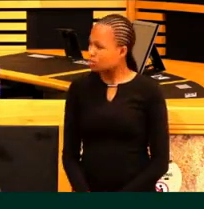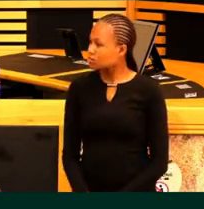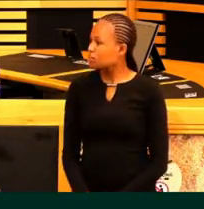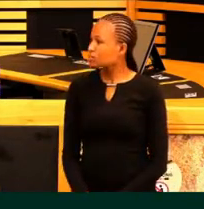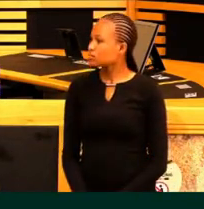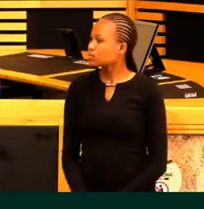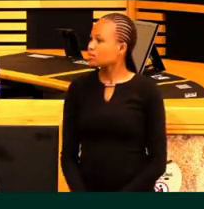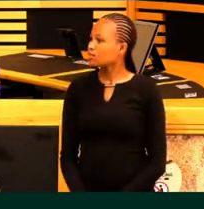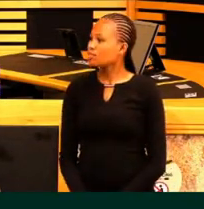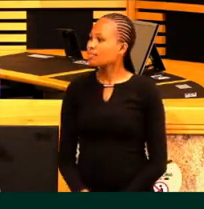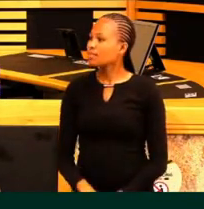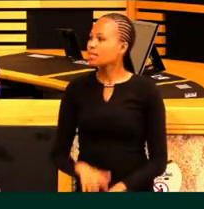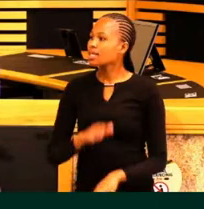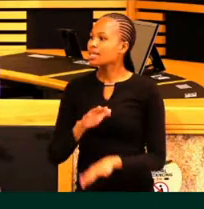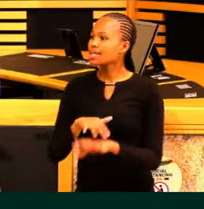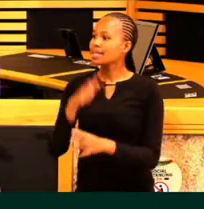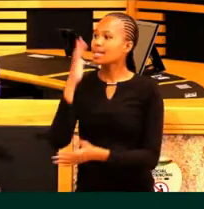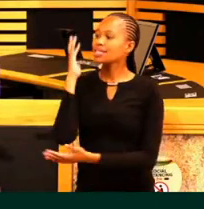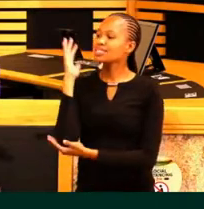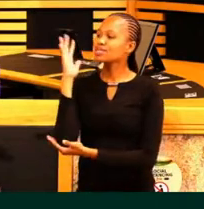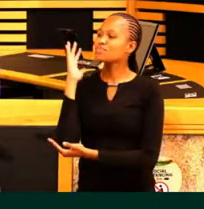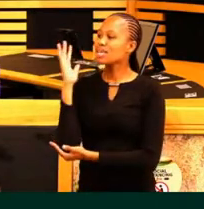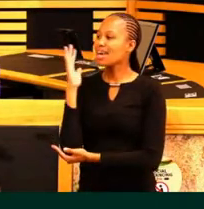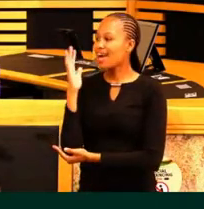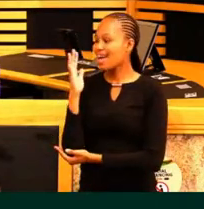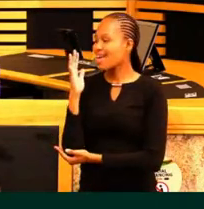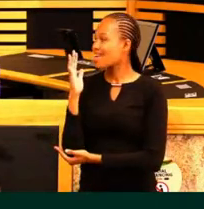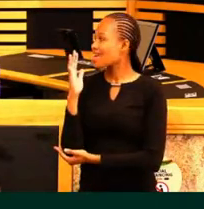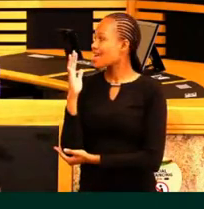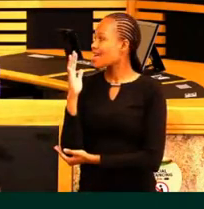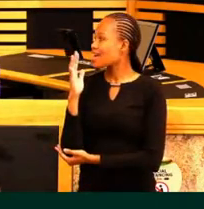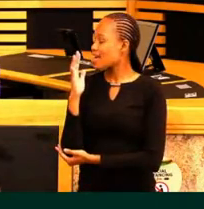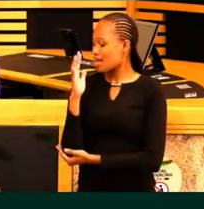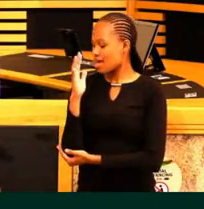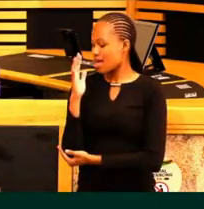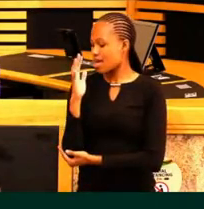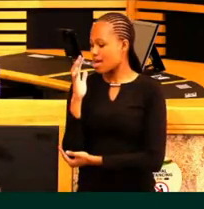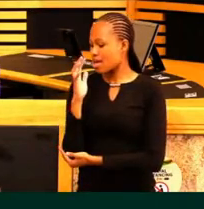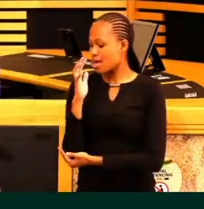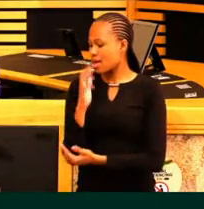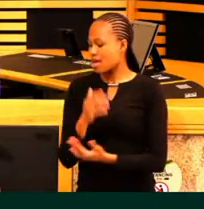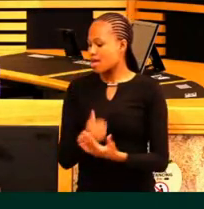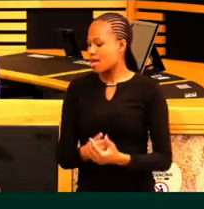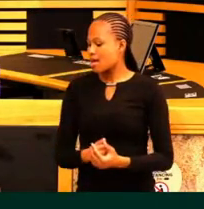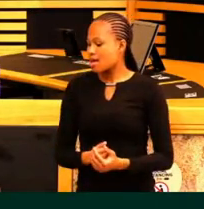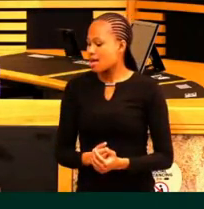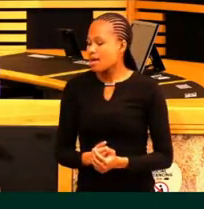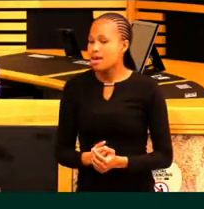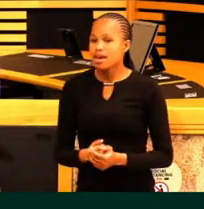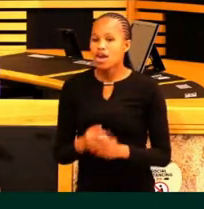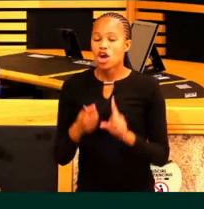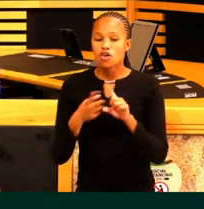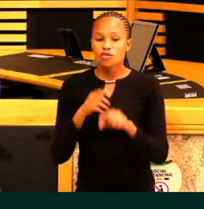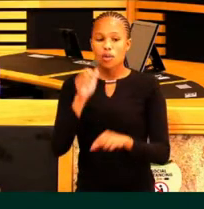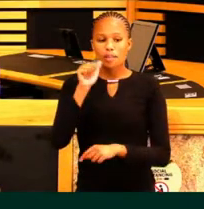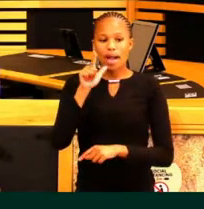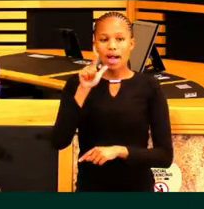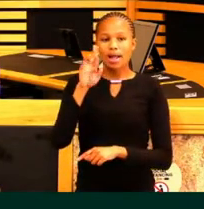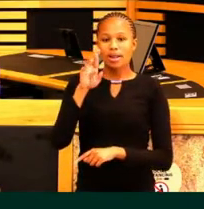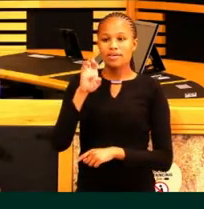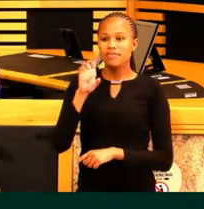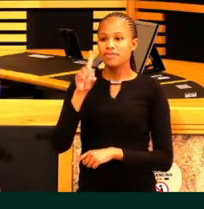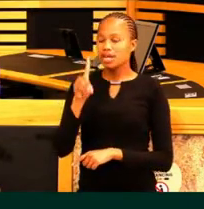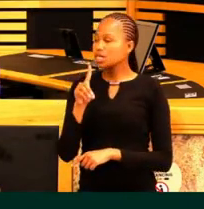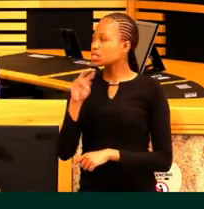the next big come the next speaker is from Alfonso District